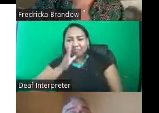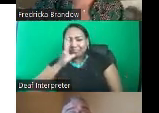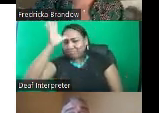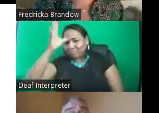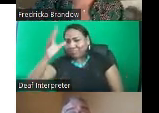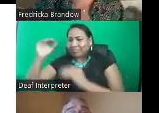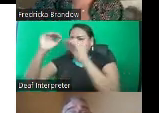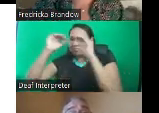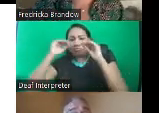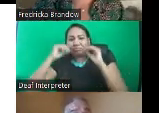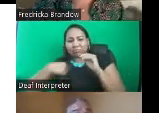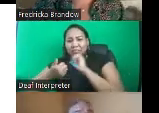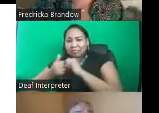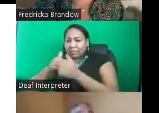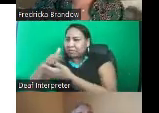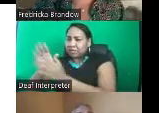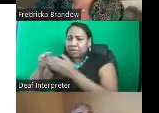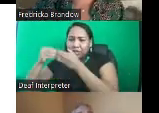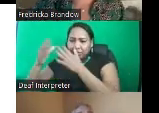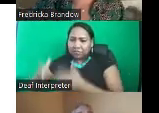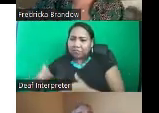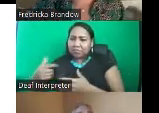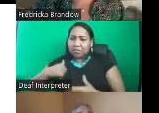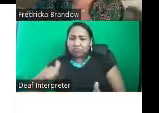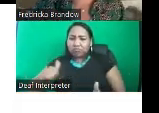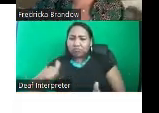our people as best we can.